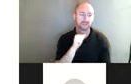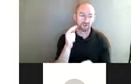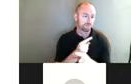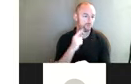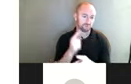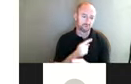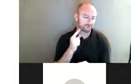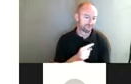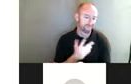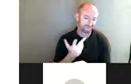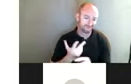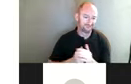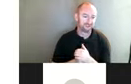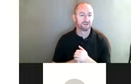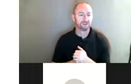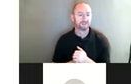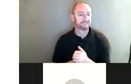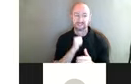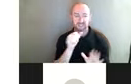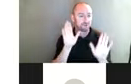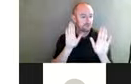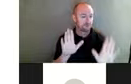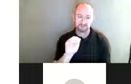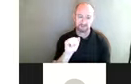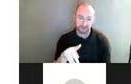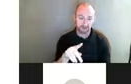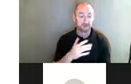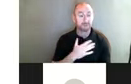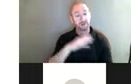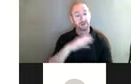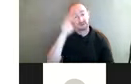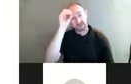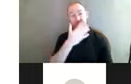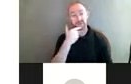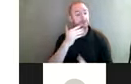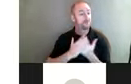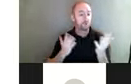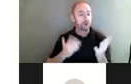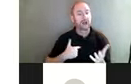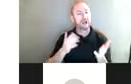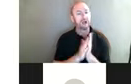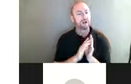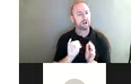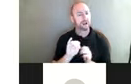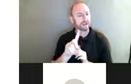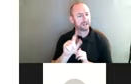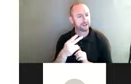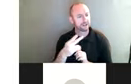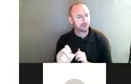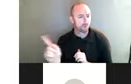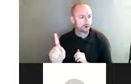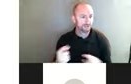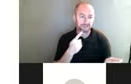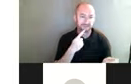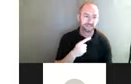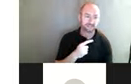inappropriate. It's just not a great map. And to me, the best part about this is when I asked her where Idaho went, and she blushed and said